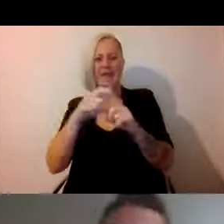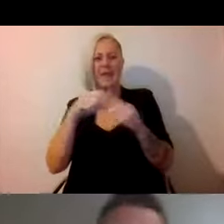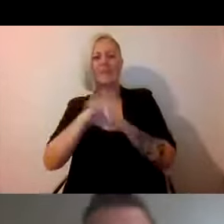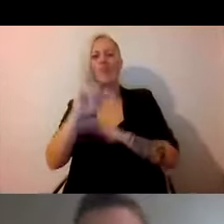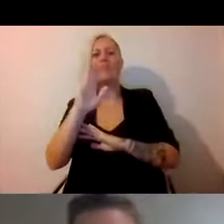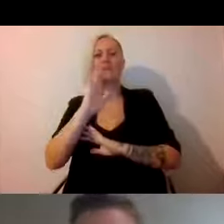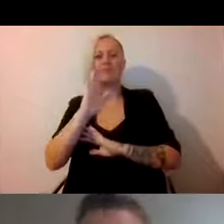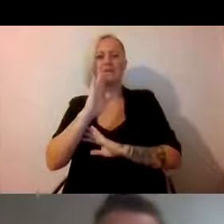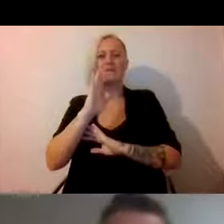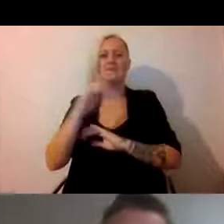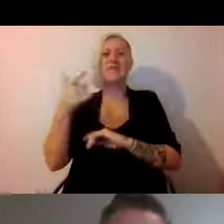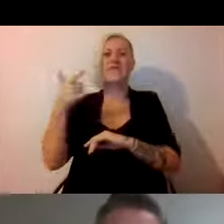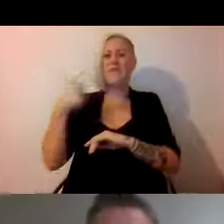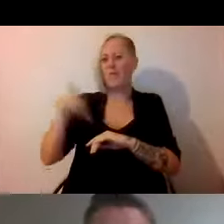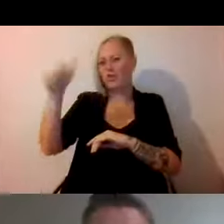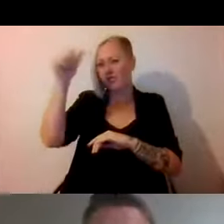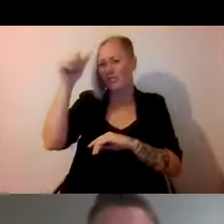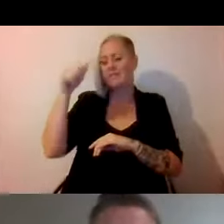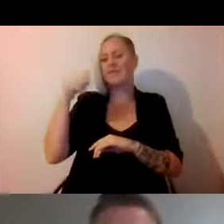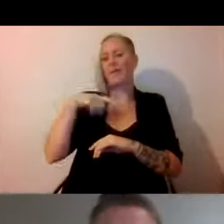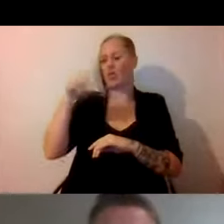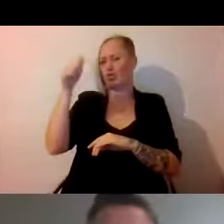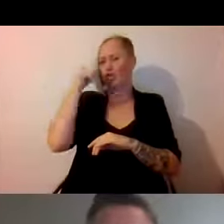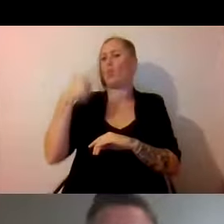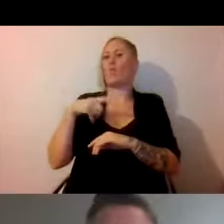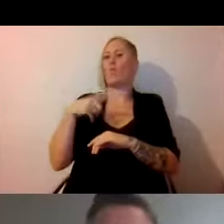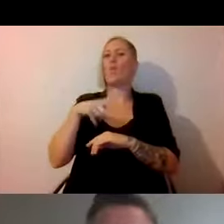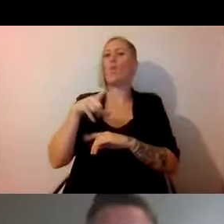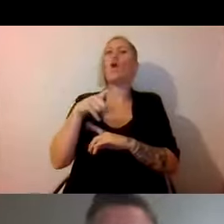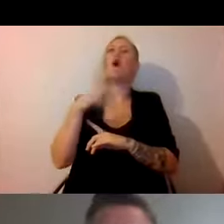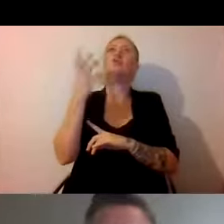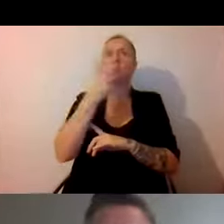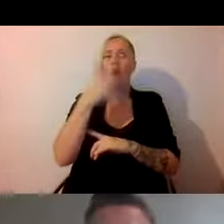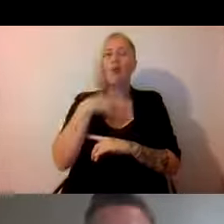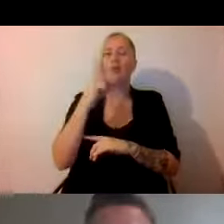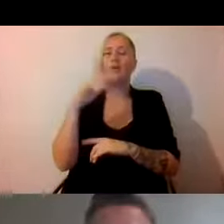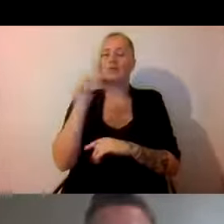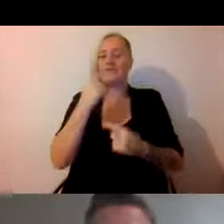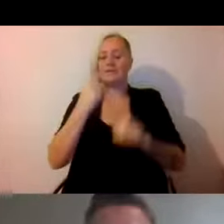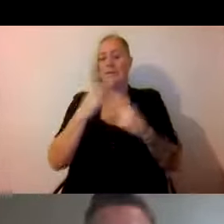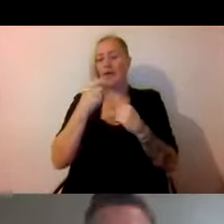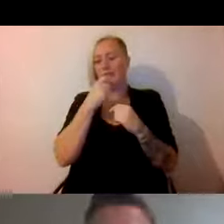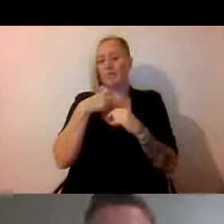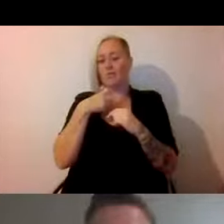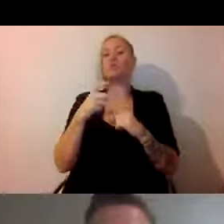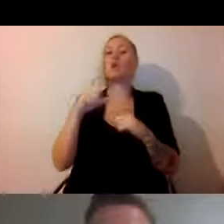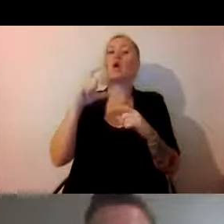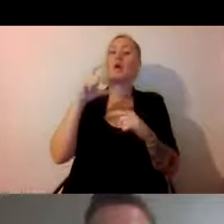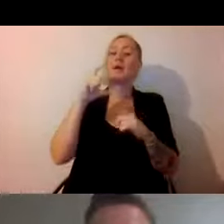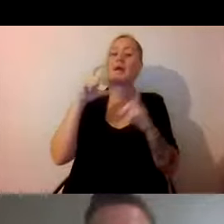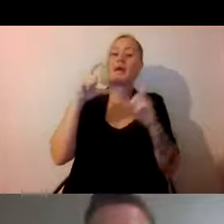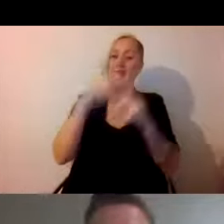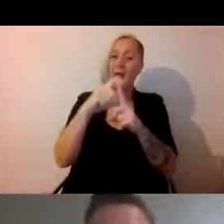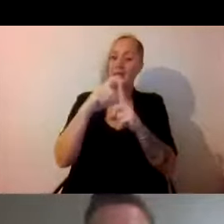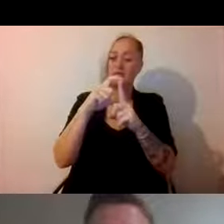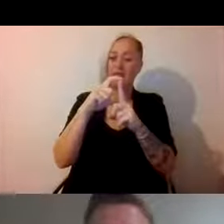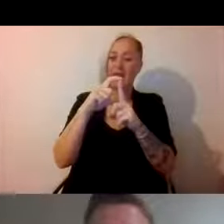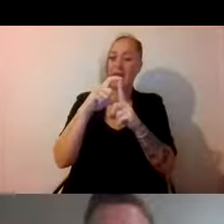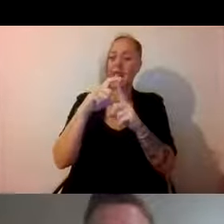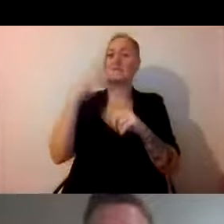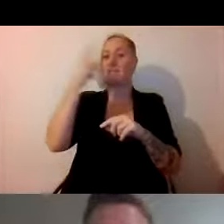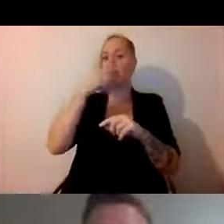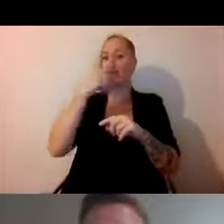know the significance of that. Sure. Sorry, I probably should have unpacked that a little bit. So the capital D deaf refers to people who identify